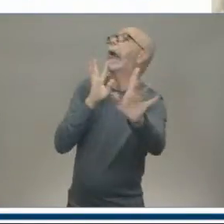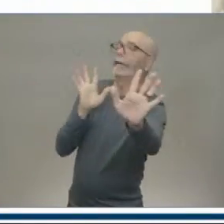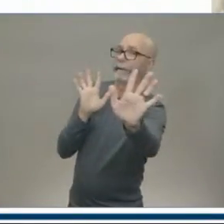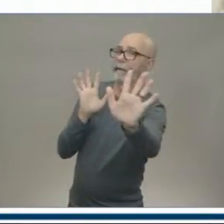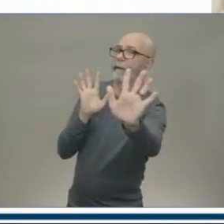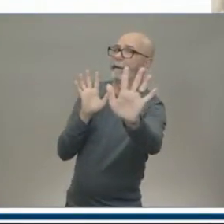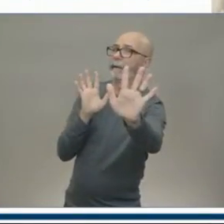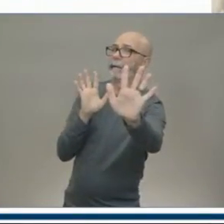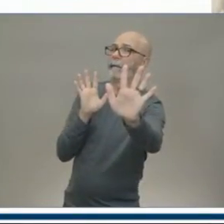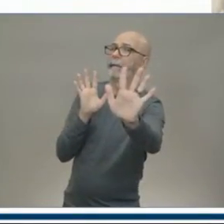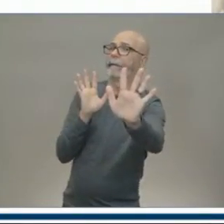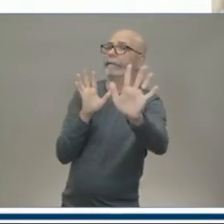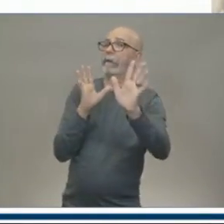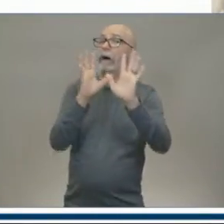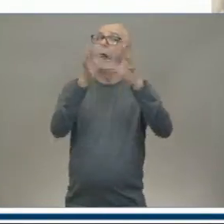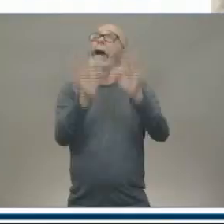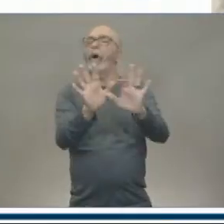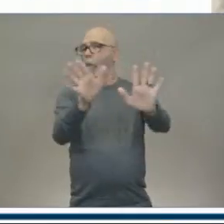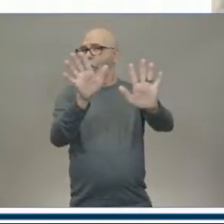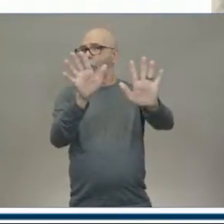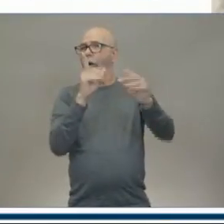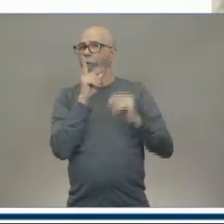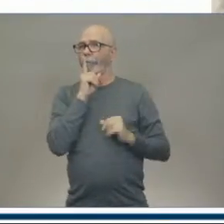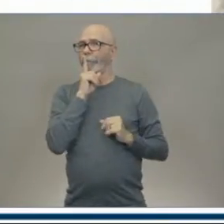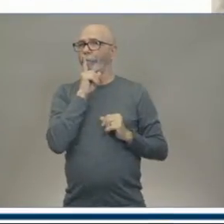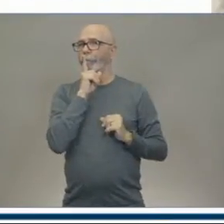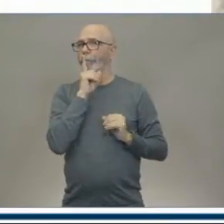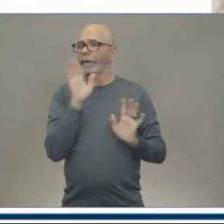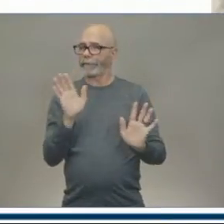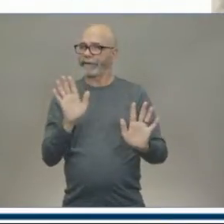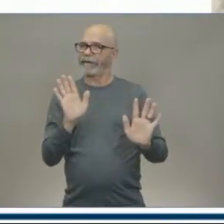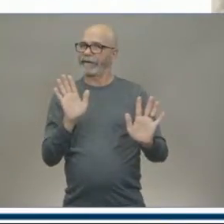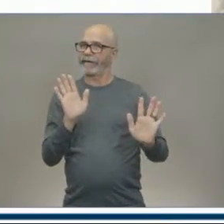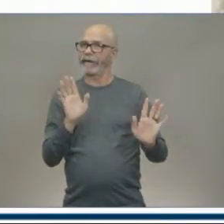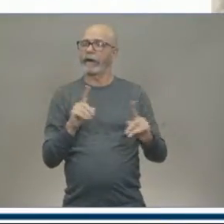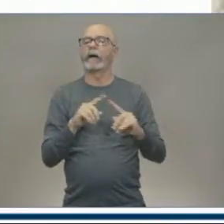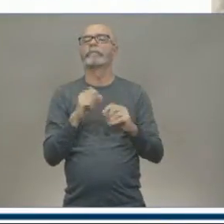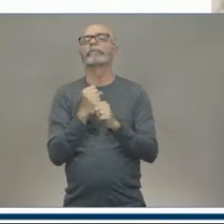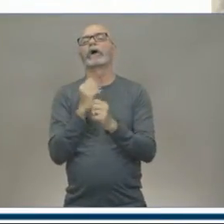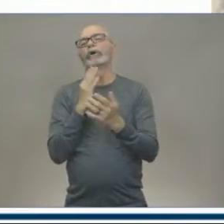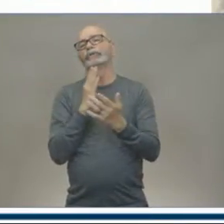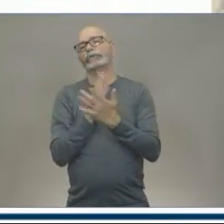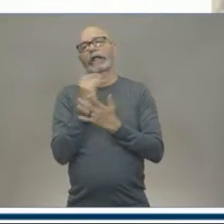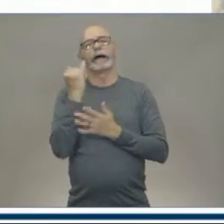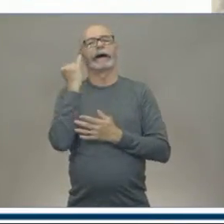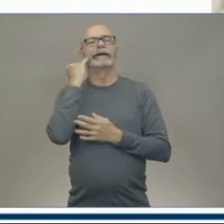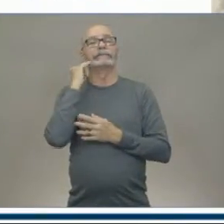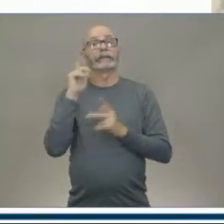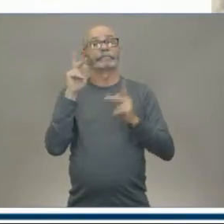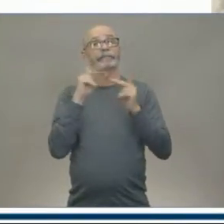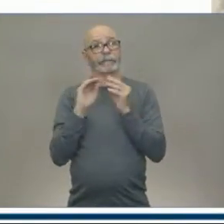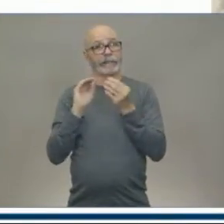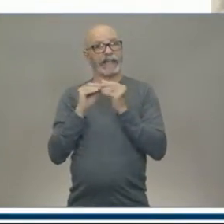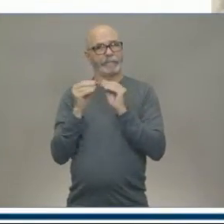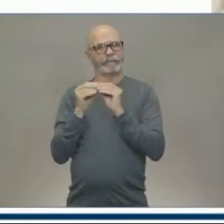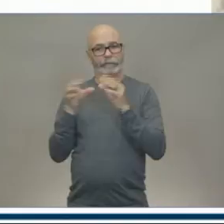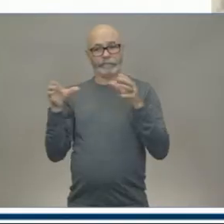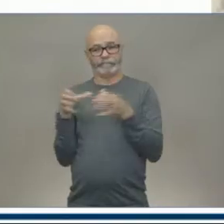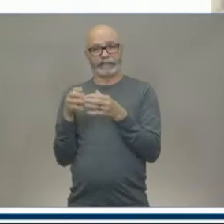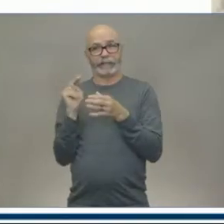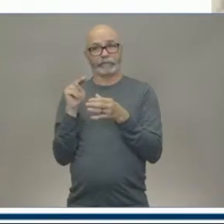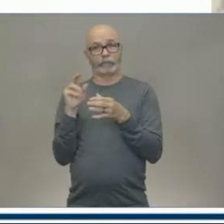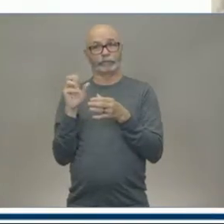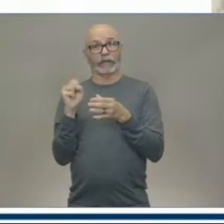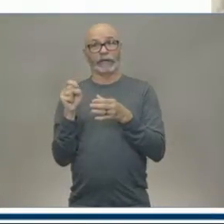be prepared. I think the one thing that we can make sure every Nova Scotian understands is that when we ultimately get